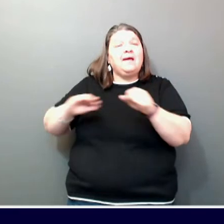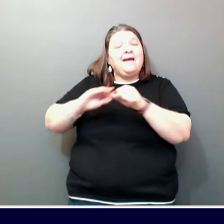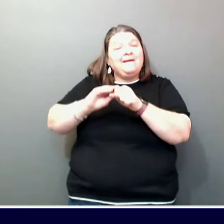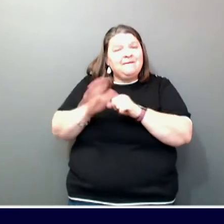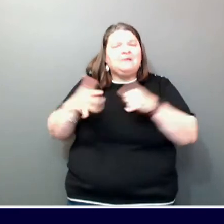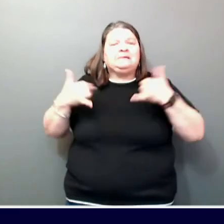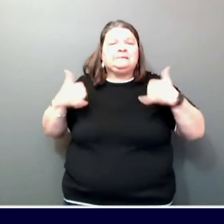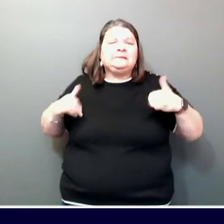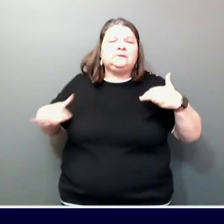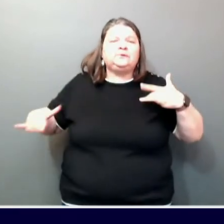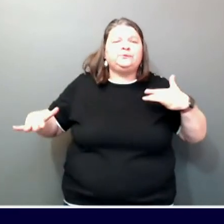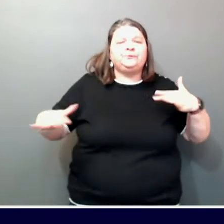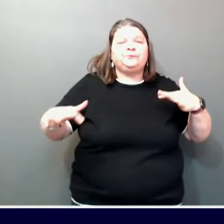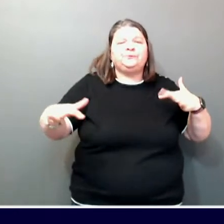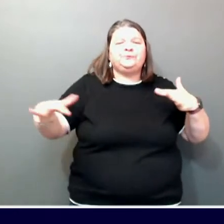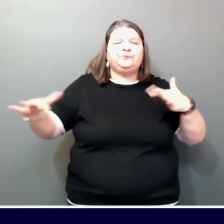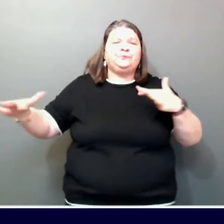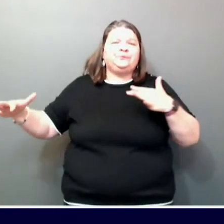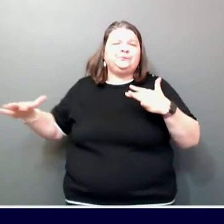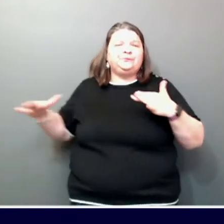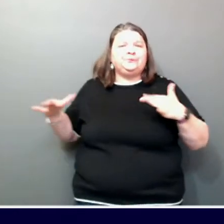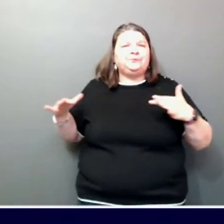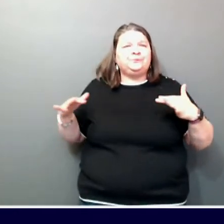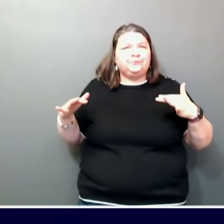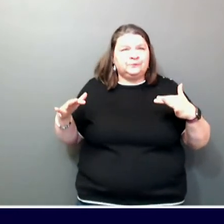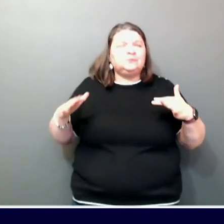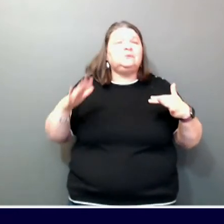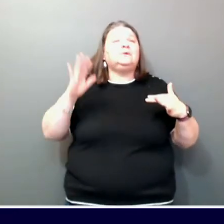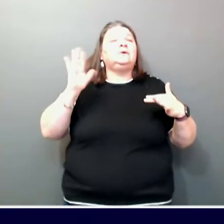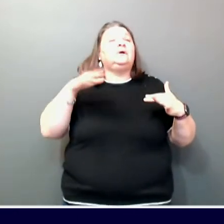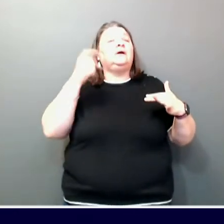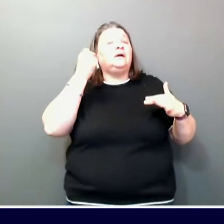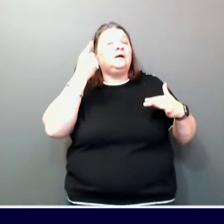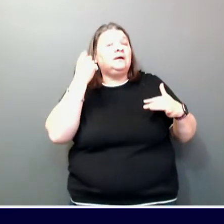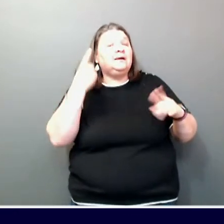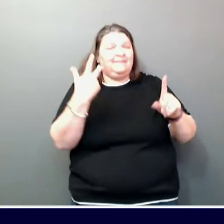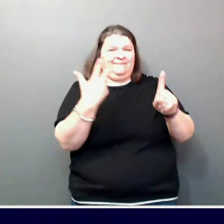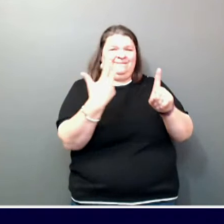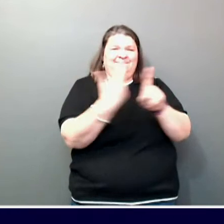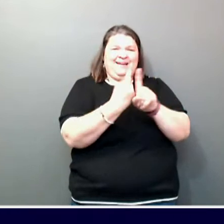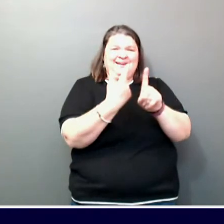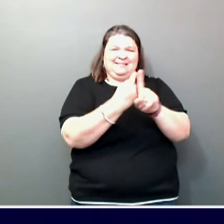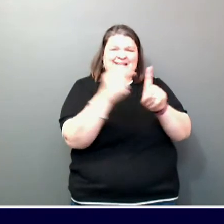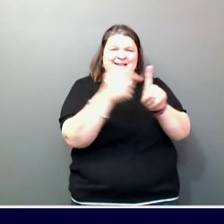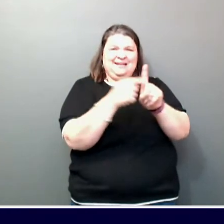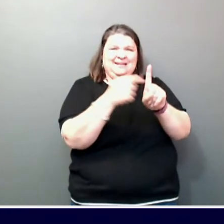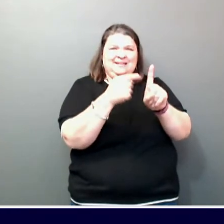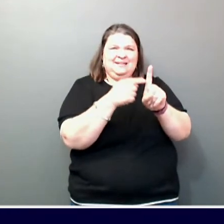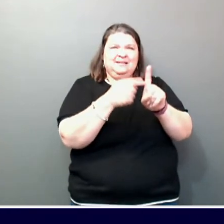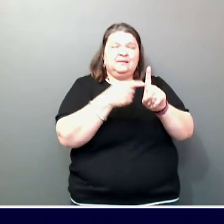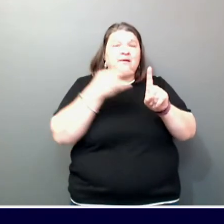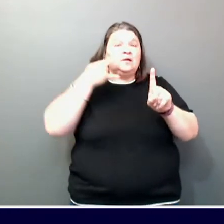lower. So the risk of doing so now is not zero. Let me be really, really clear.